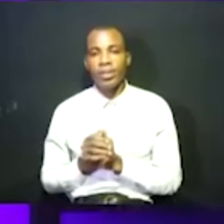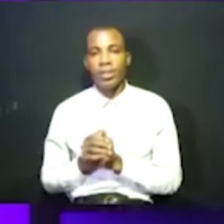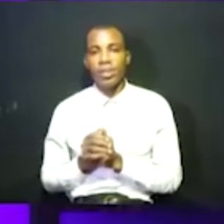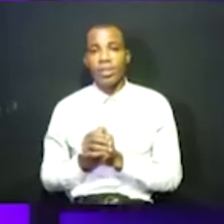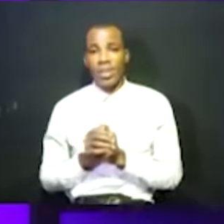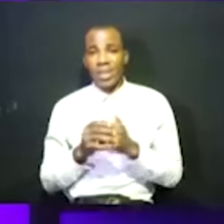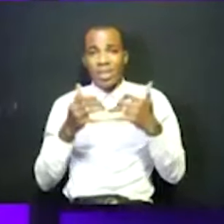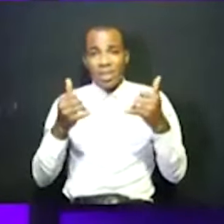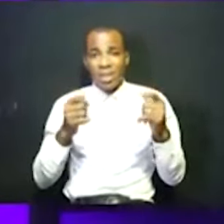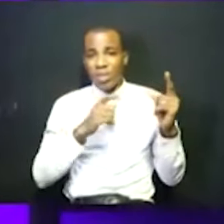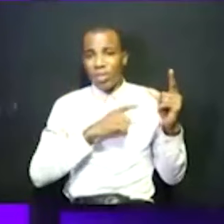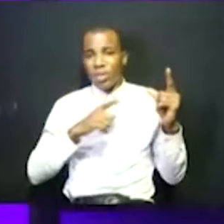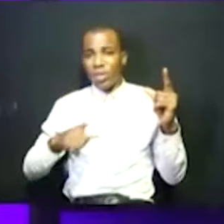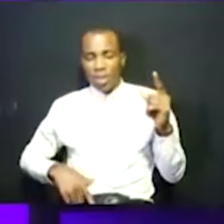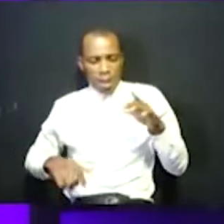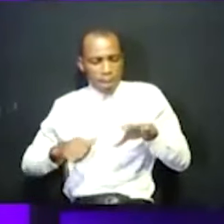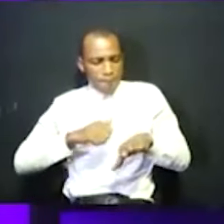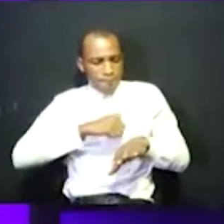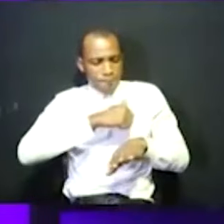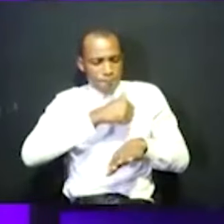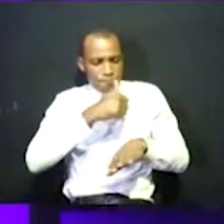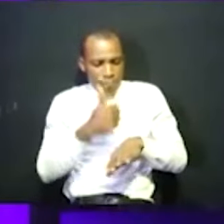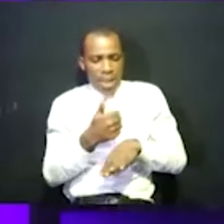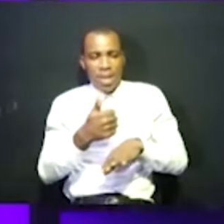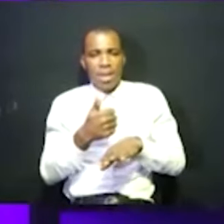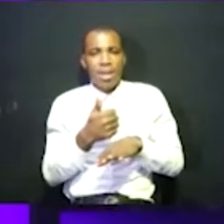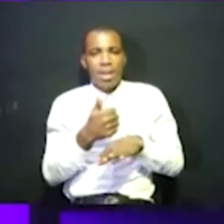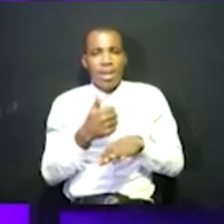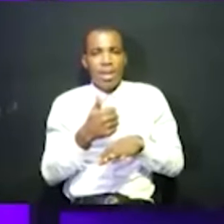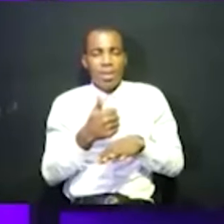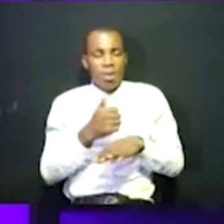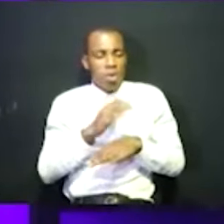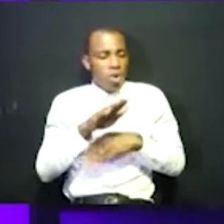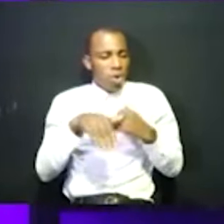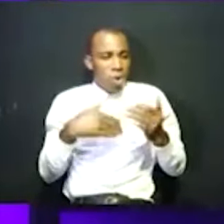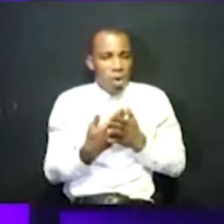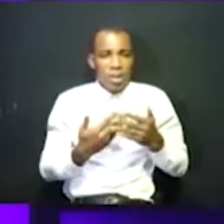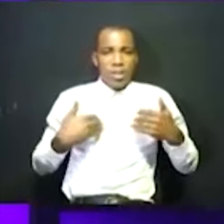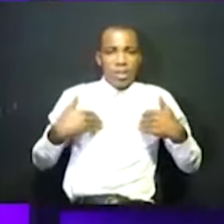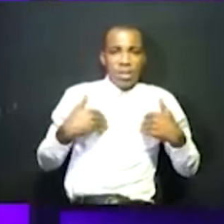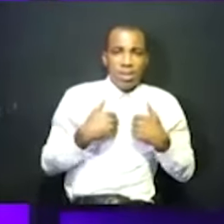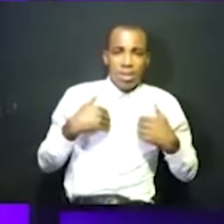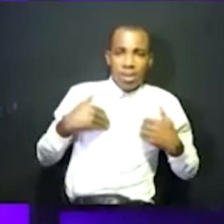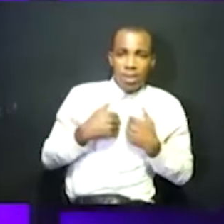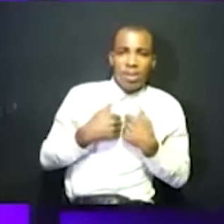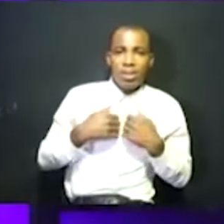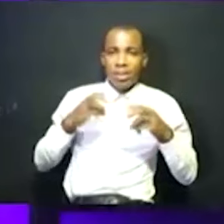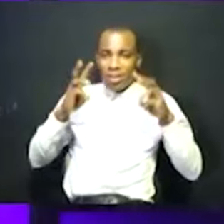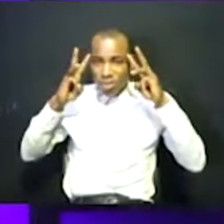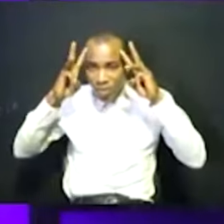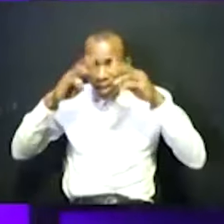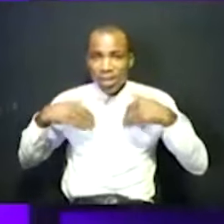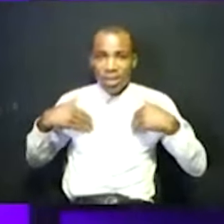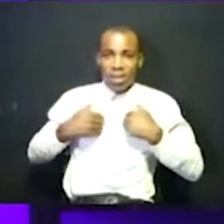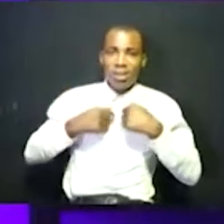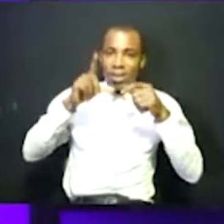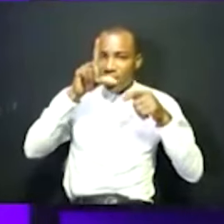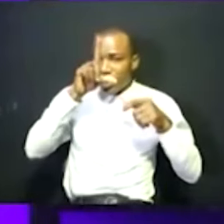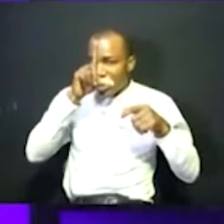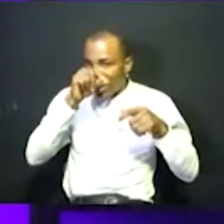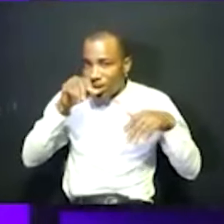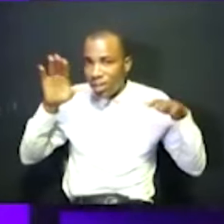the Lord had formed out of the ground all the wild animals and all the birds of the sky. He brought